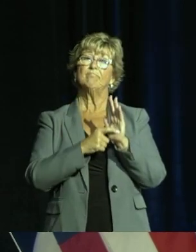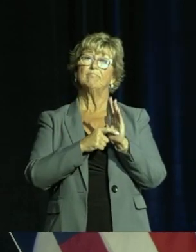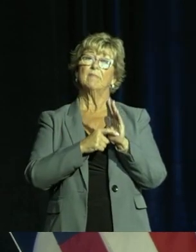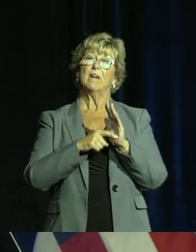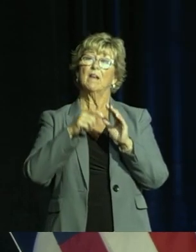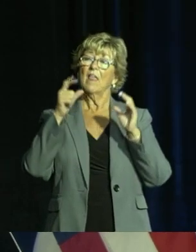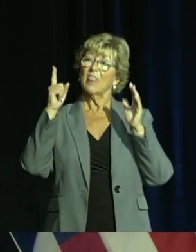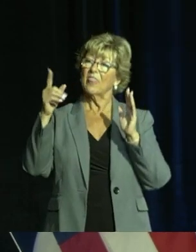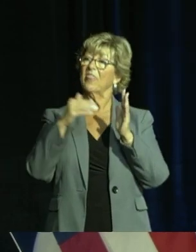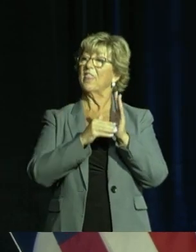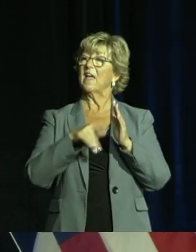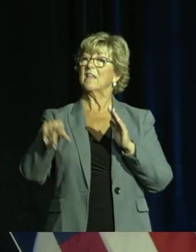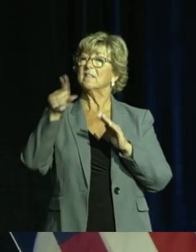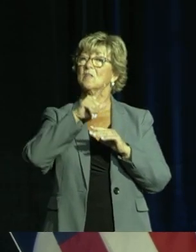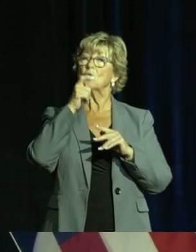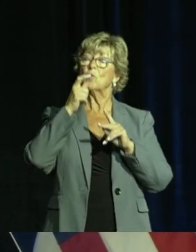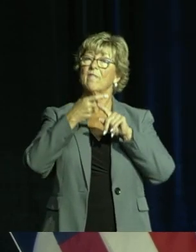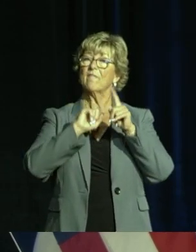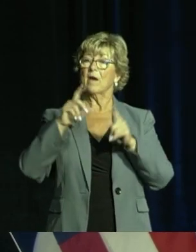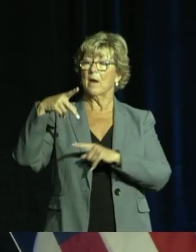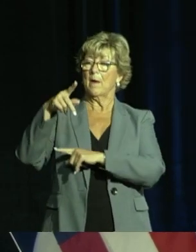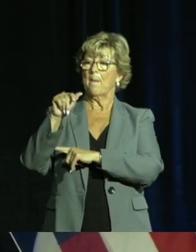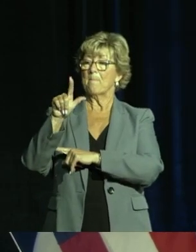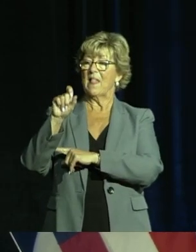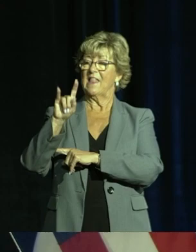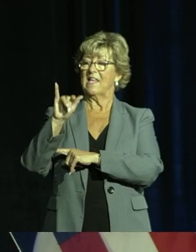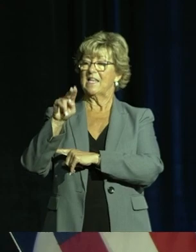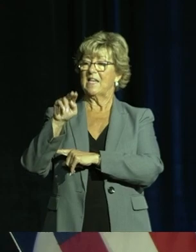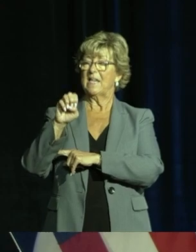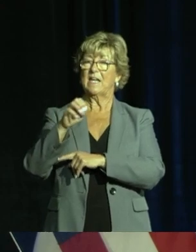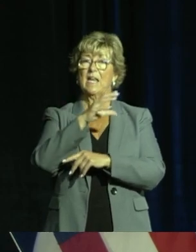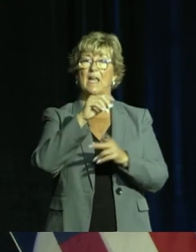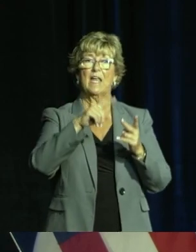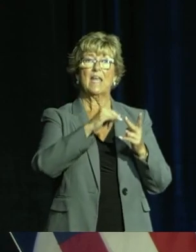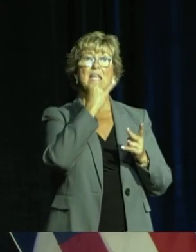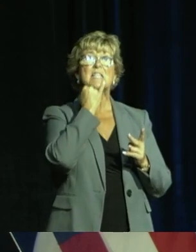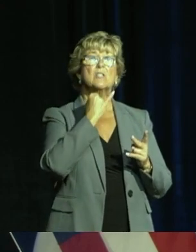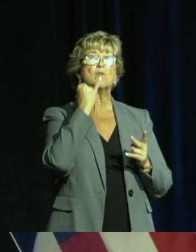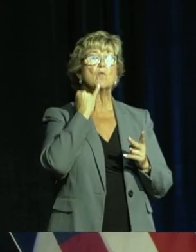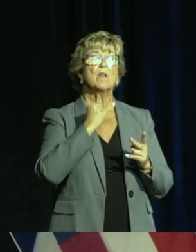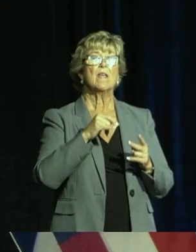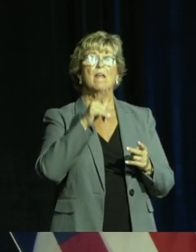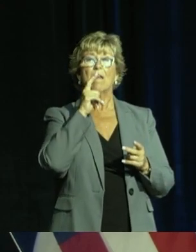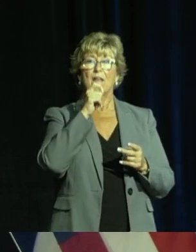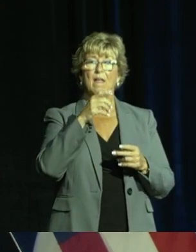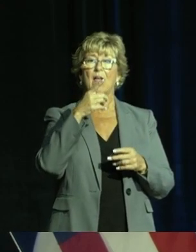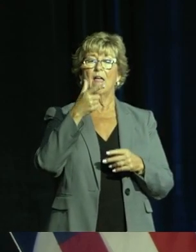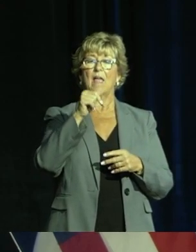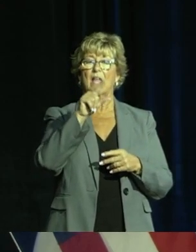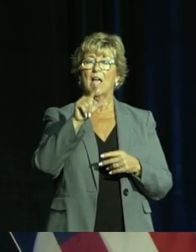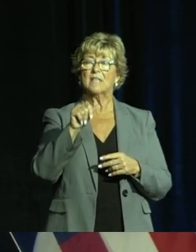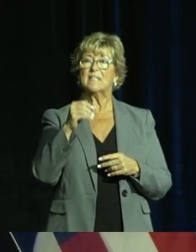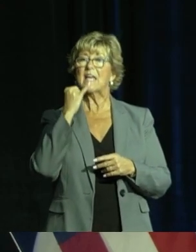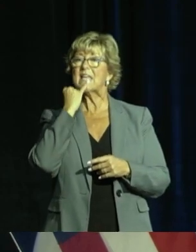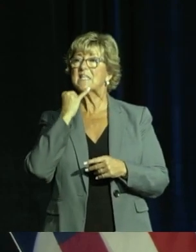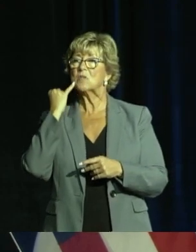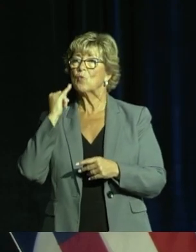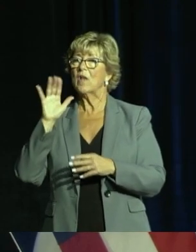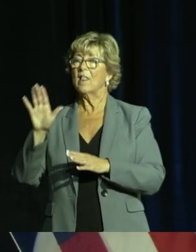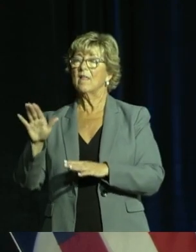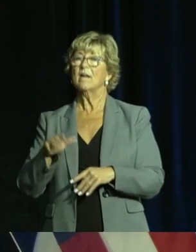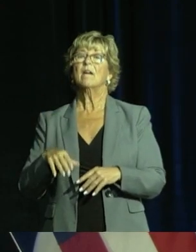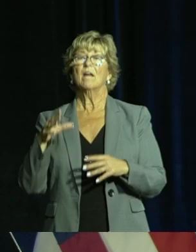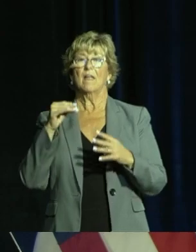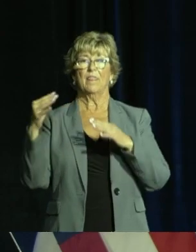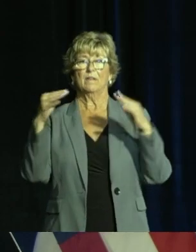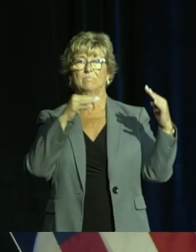thousands of Palestinians and Israelis dead in Gaza and Israel and the